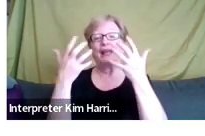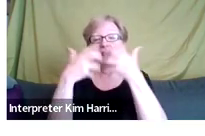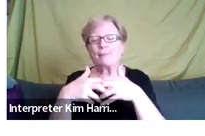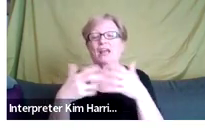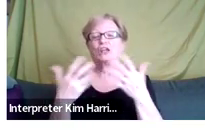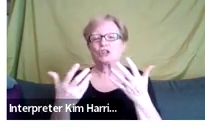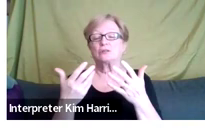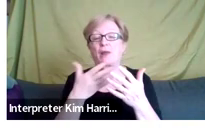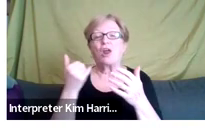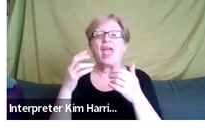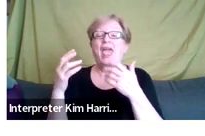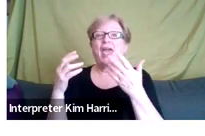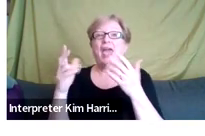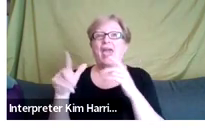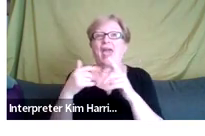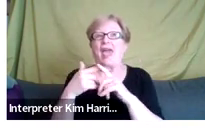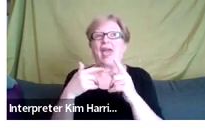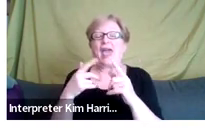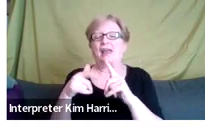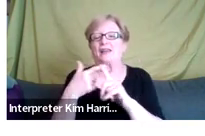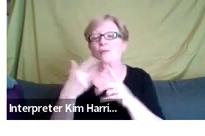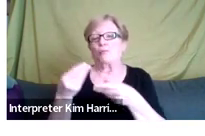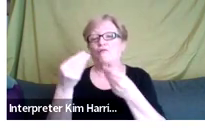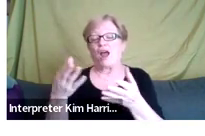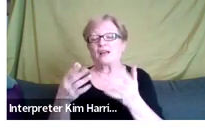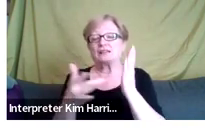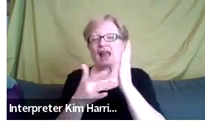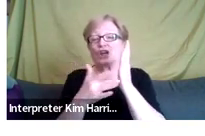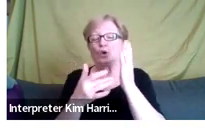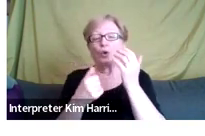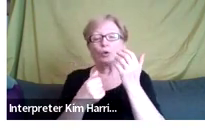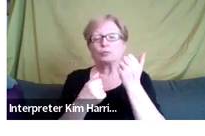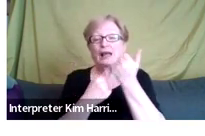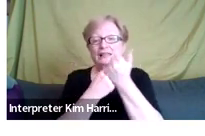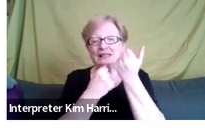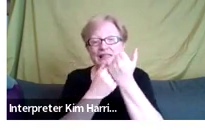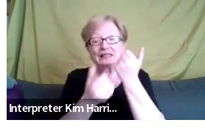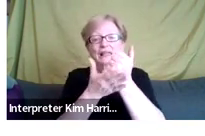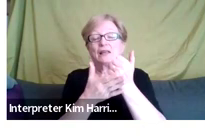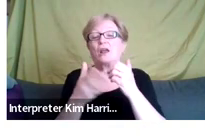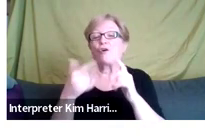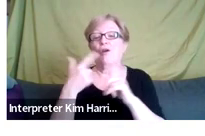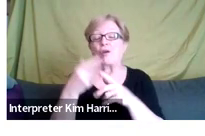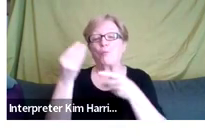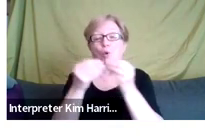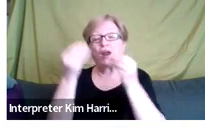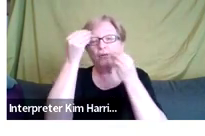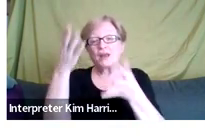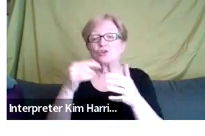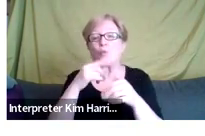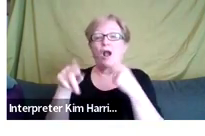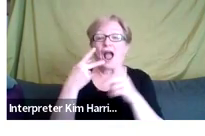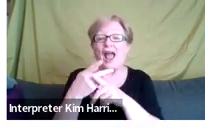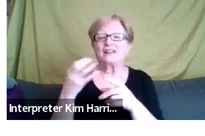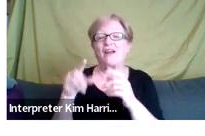technology program also provides technical assistance and can give more information on the type of